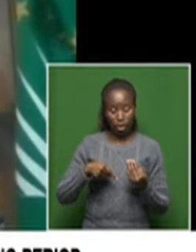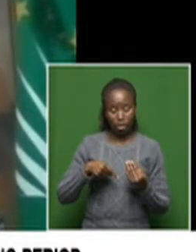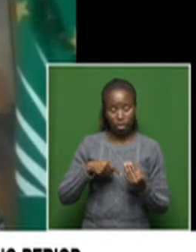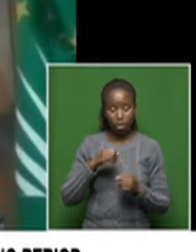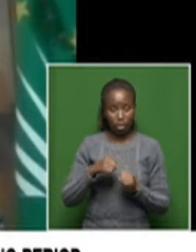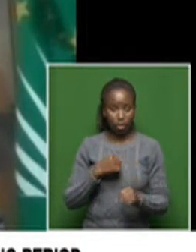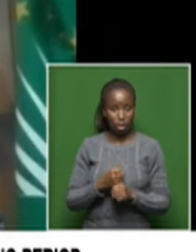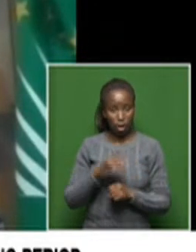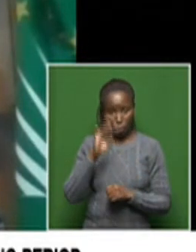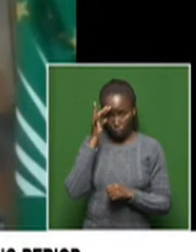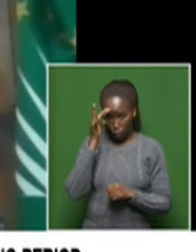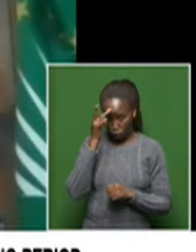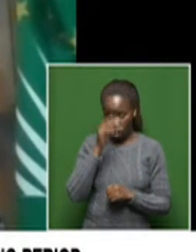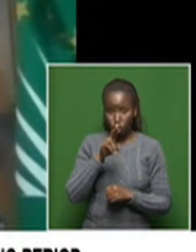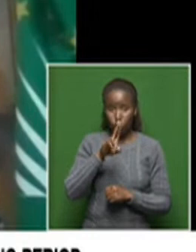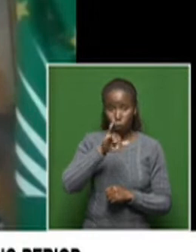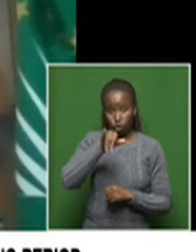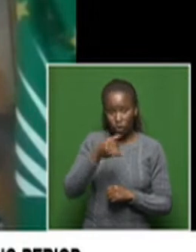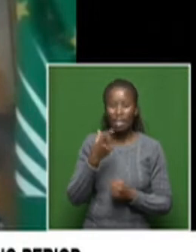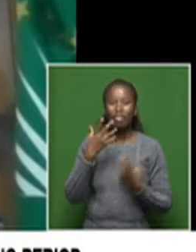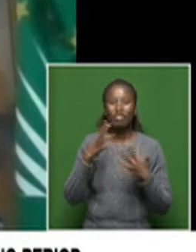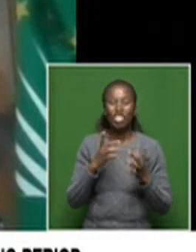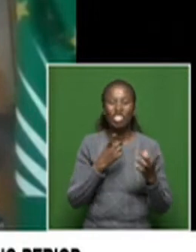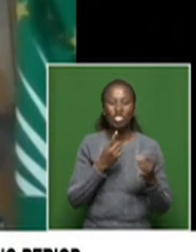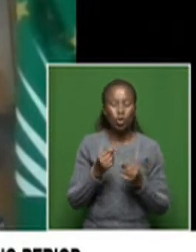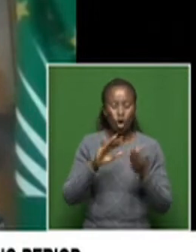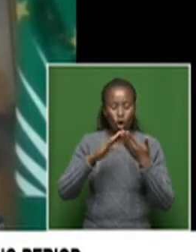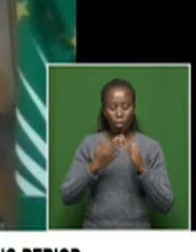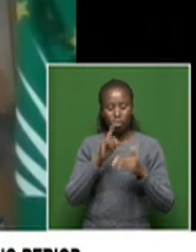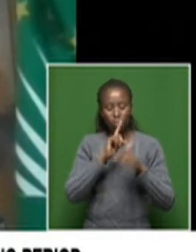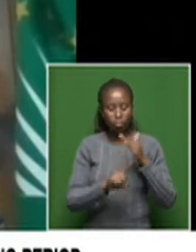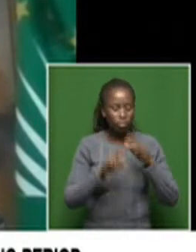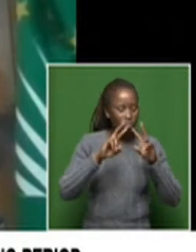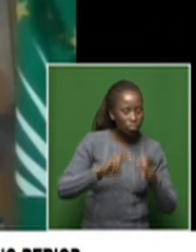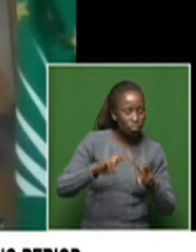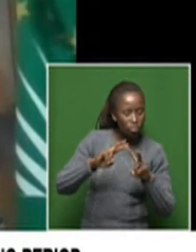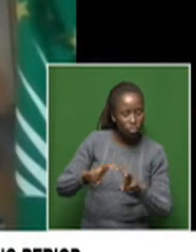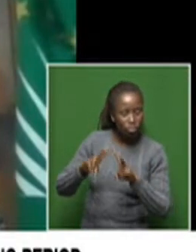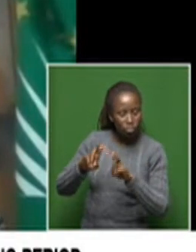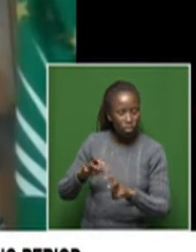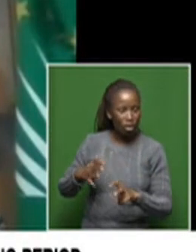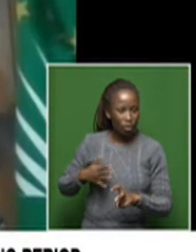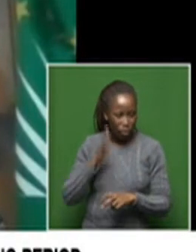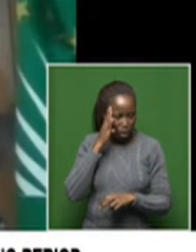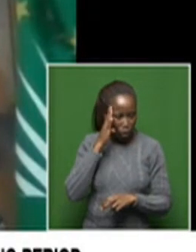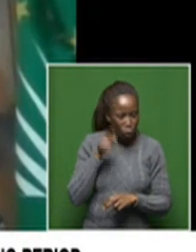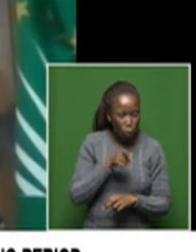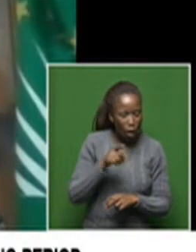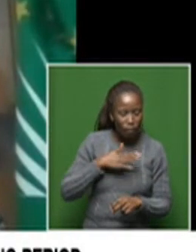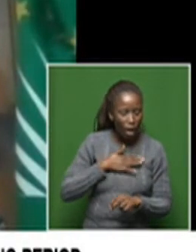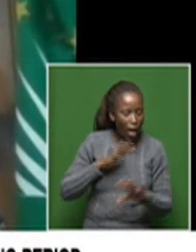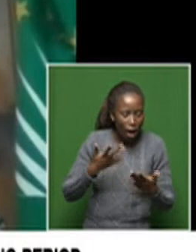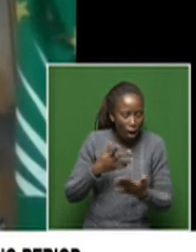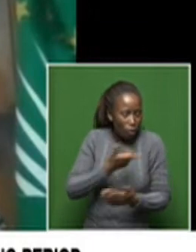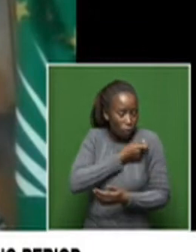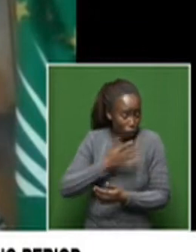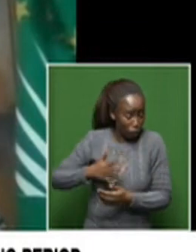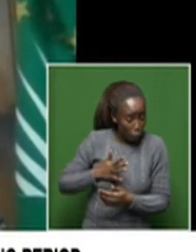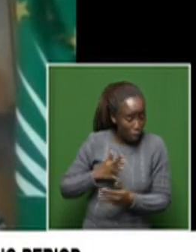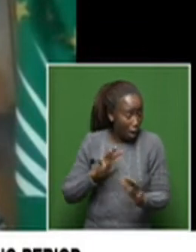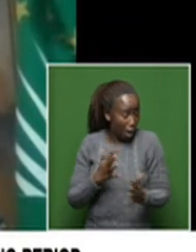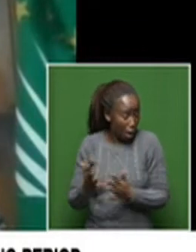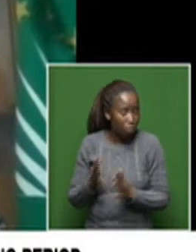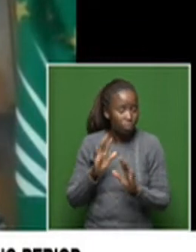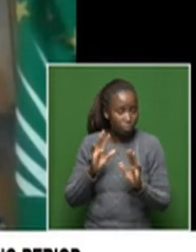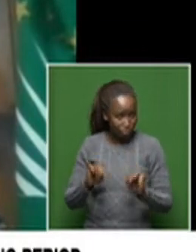UJ, where they were studying communities to understand their response to vaccine. And also they were doing work that